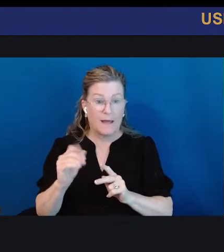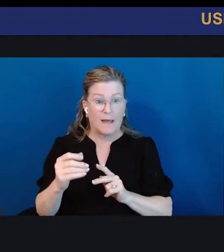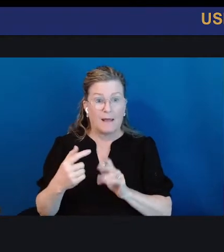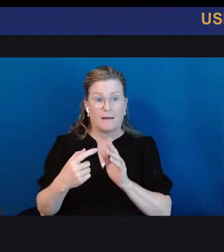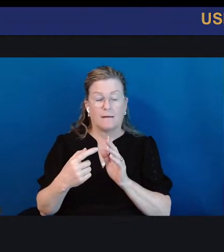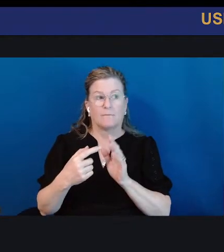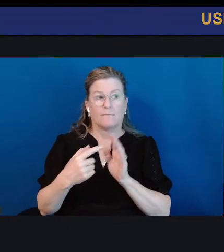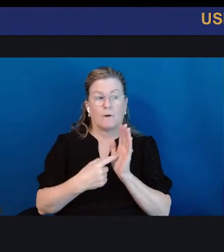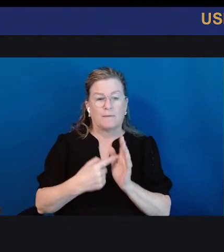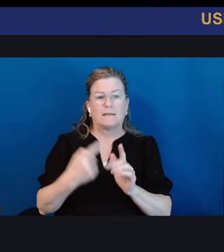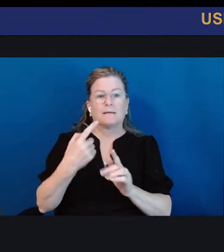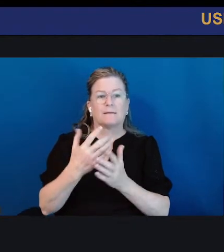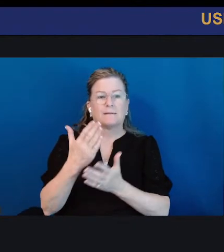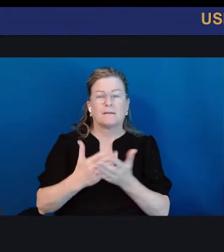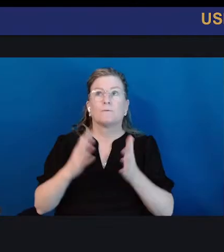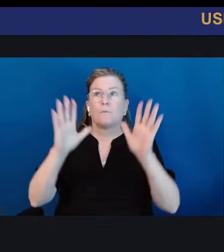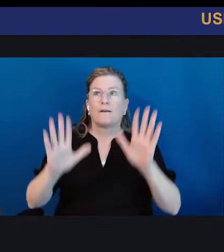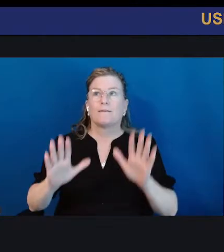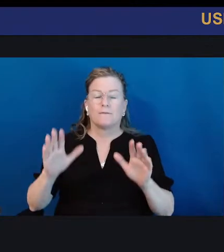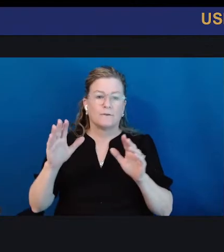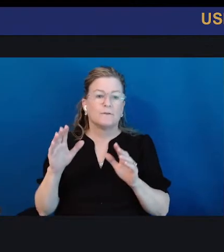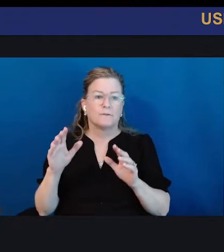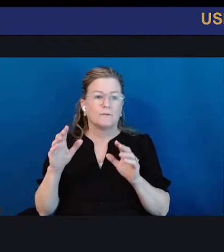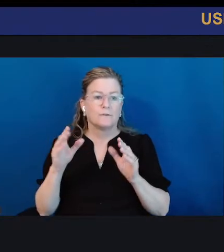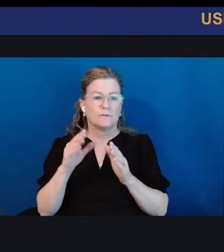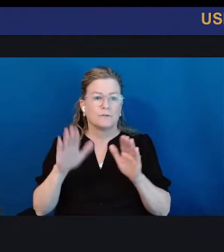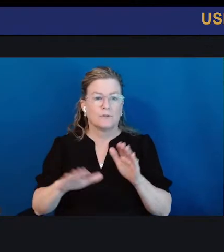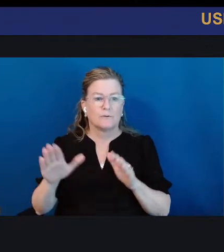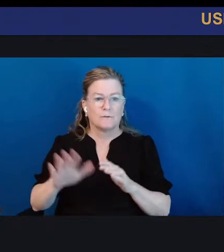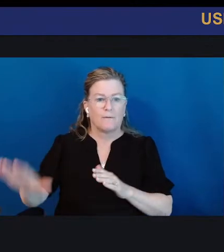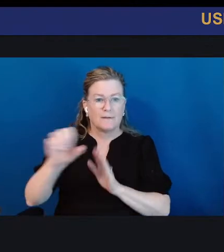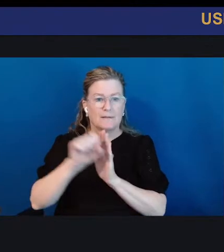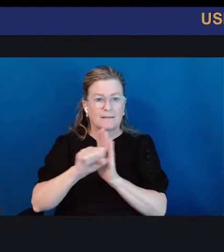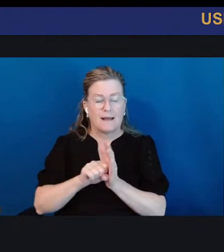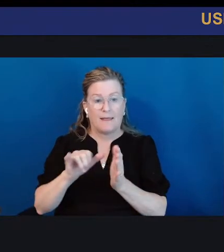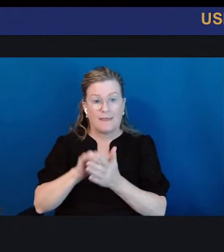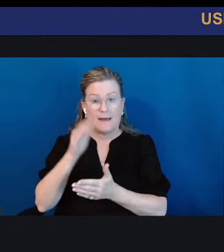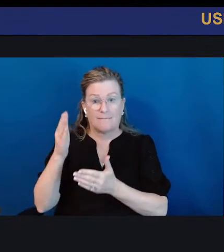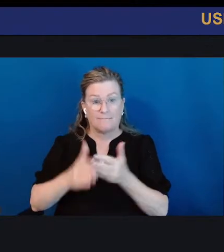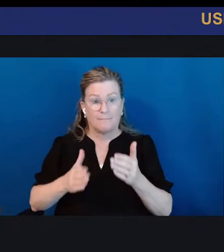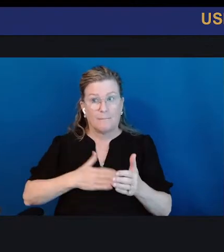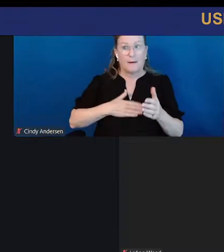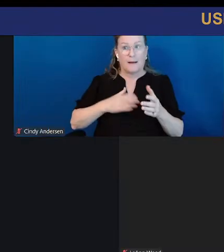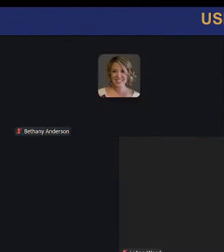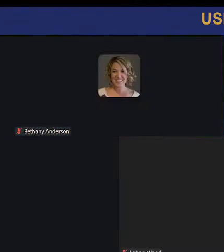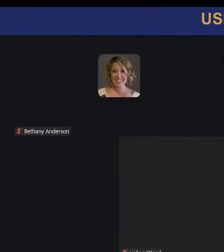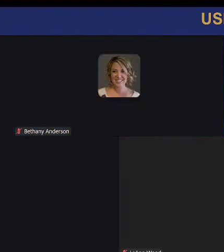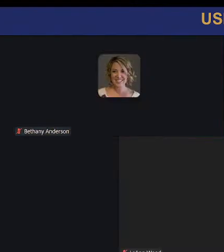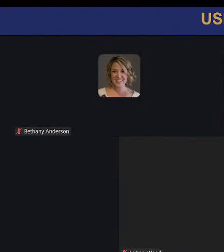such wonderful children spread across our state. And that concludes my comments.